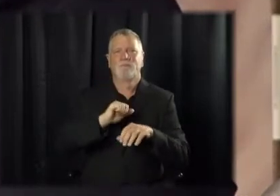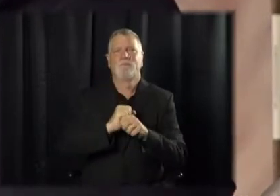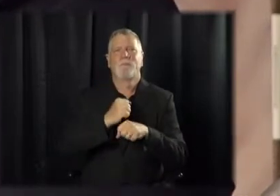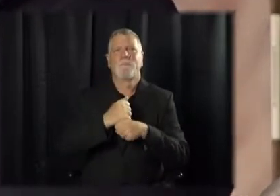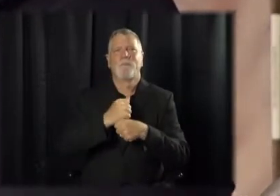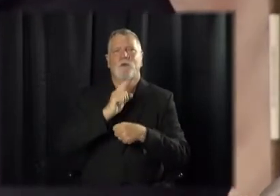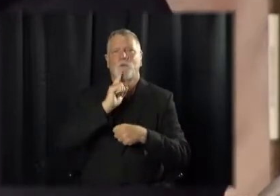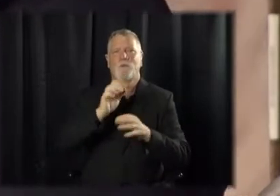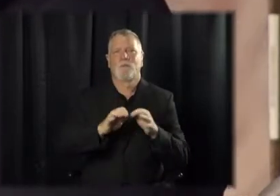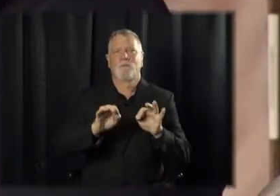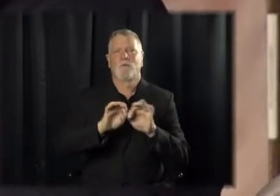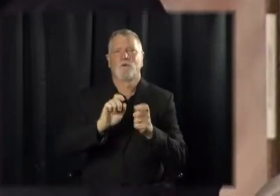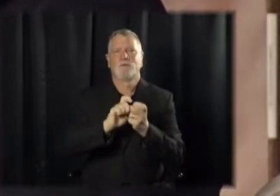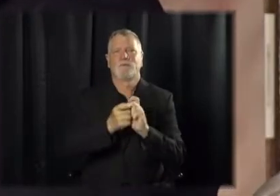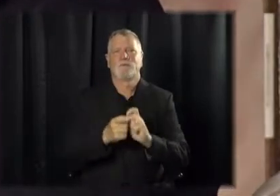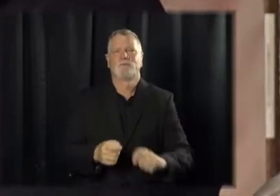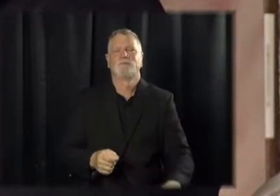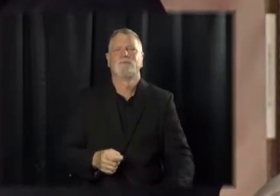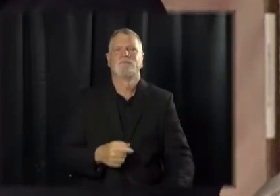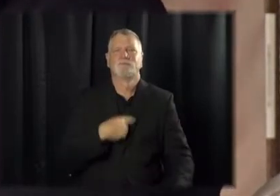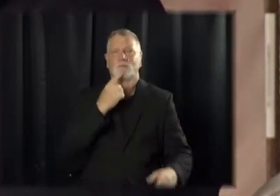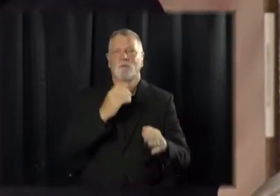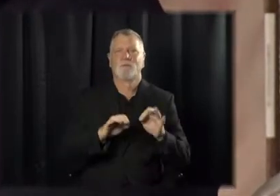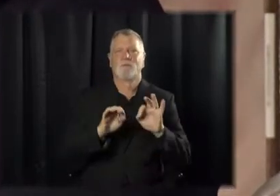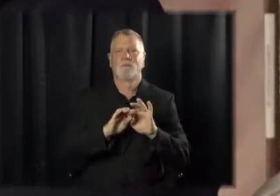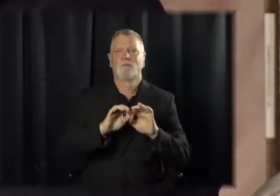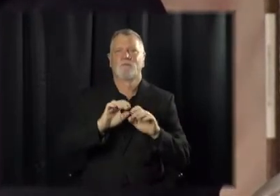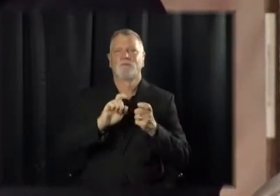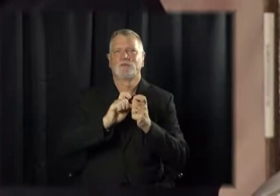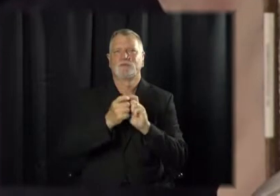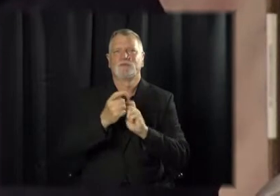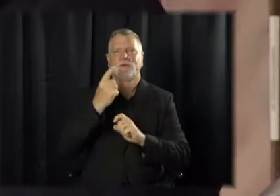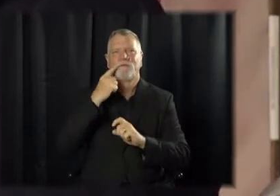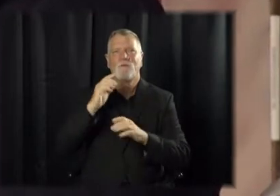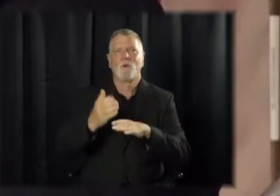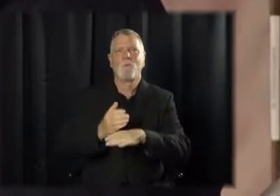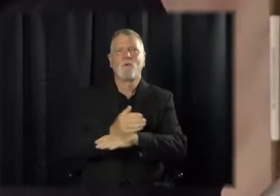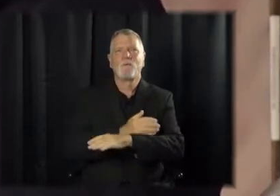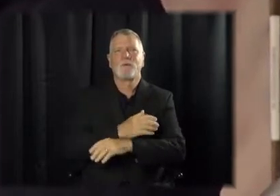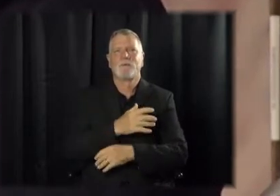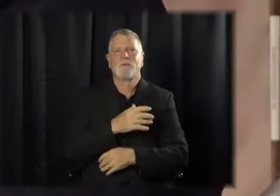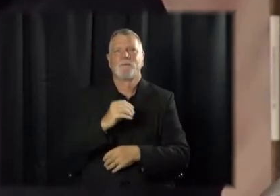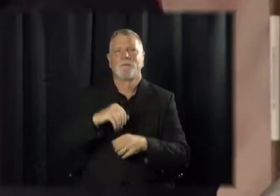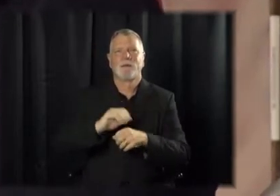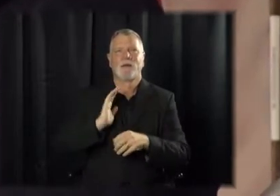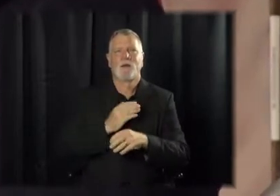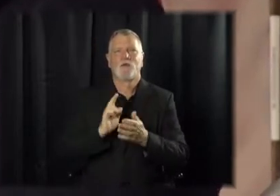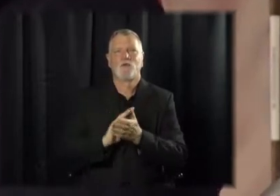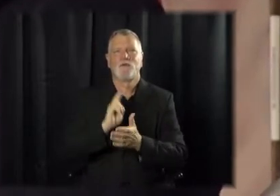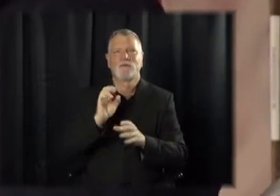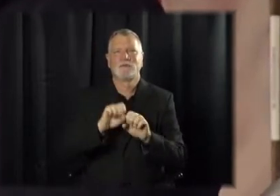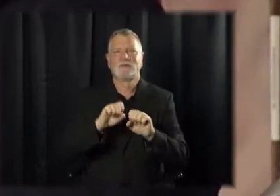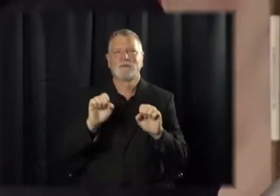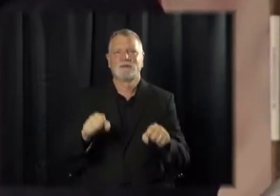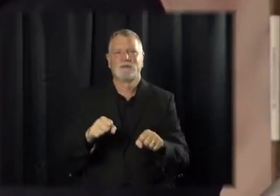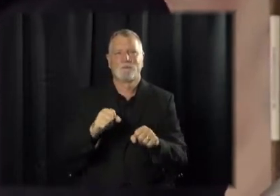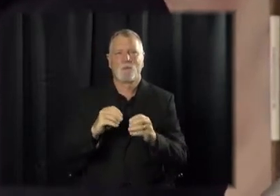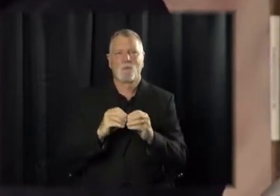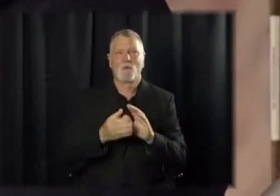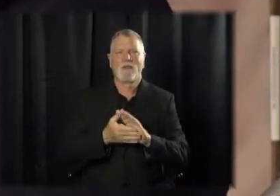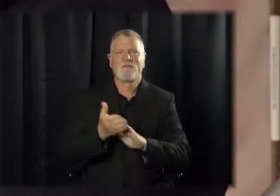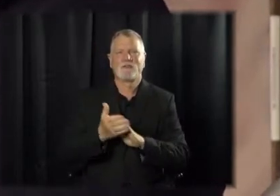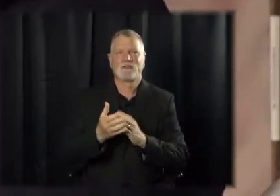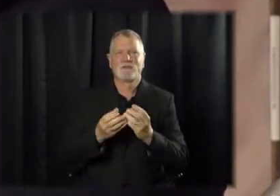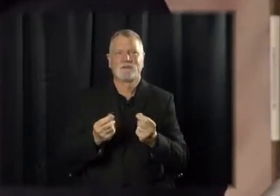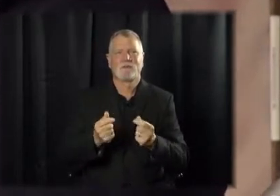importance of change, the importance to implement improvements in our university system to make it more efficient